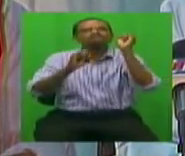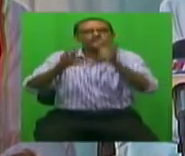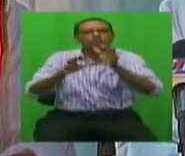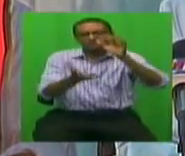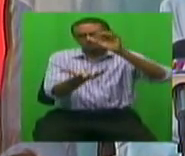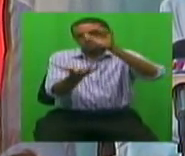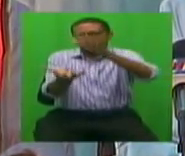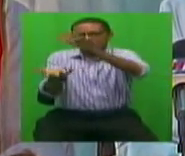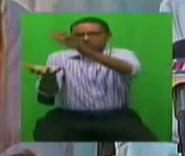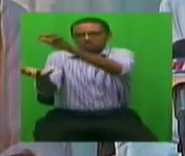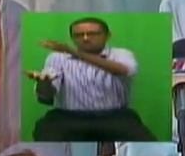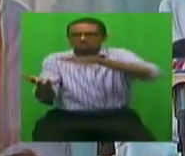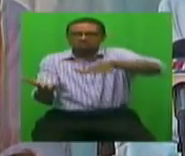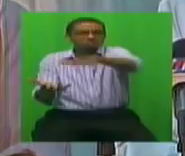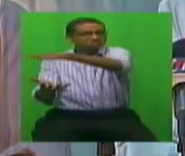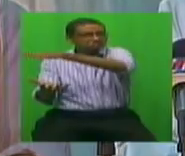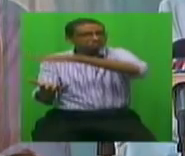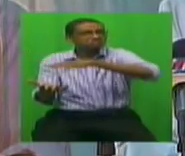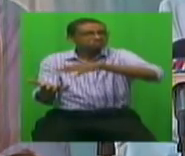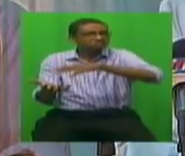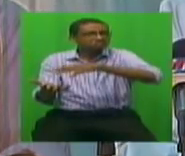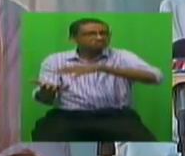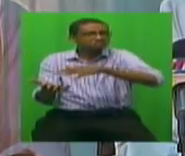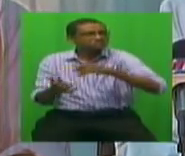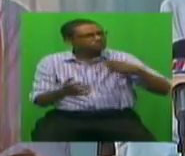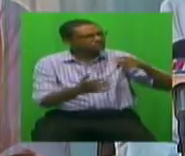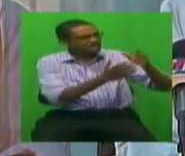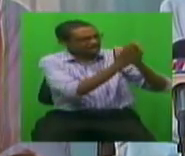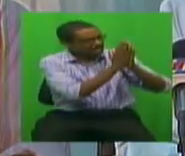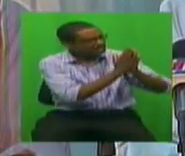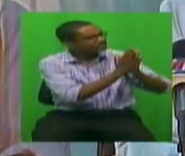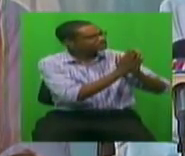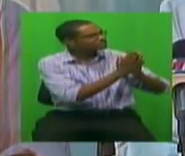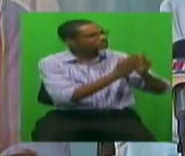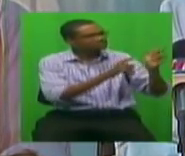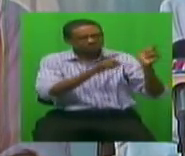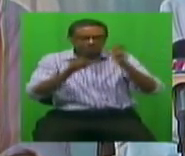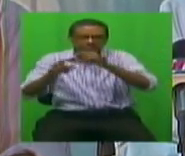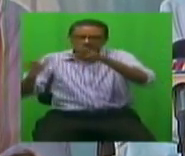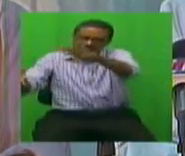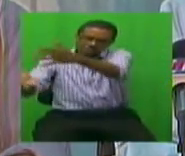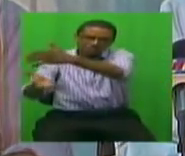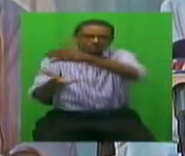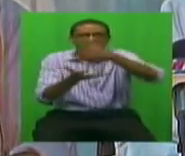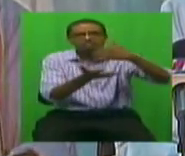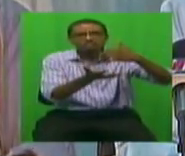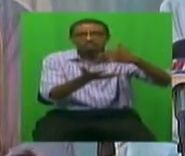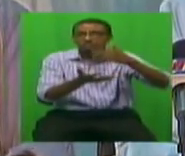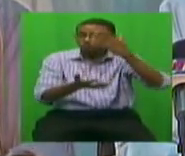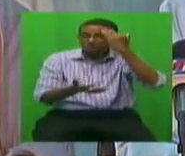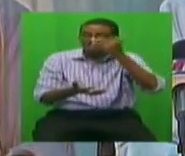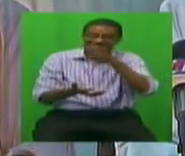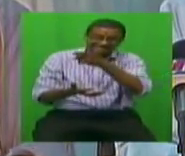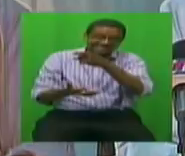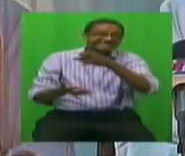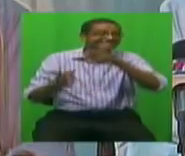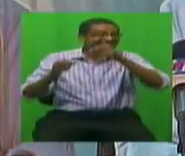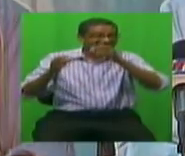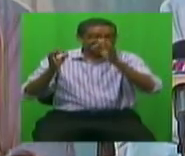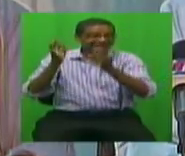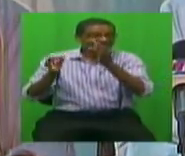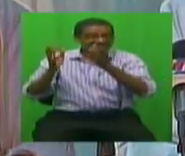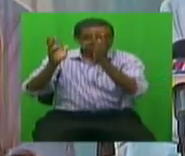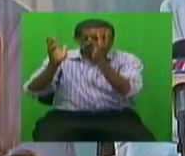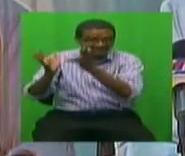it, because as you all know, these rubbish piles, rubbish heaps can then lead to public health issues. We are going to ask